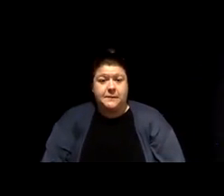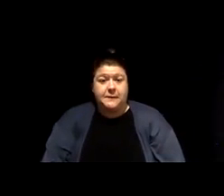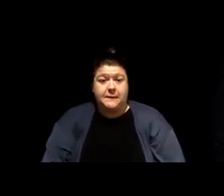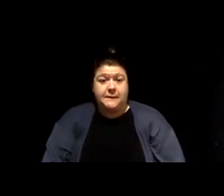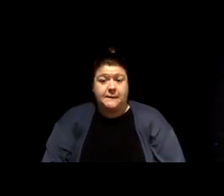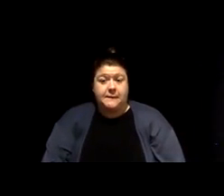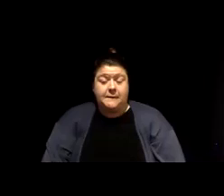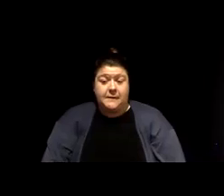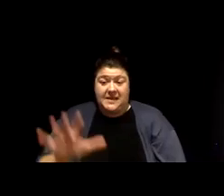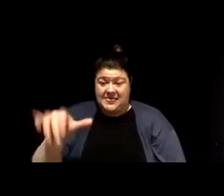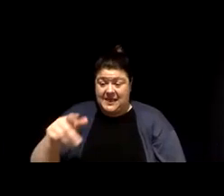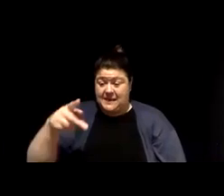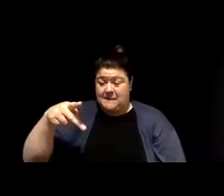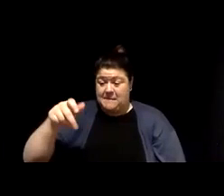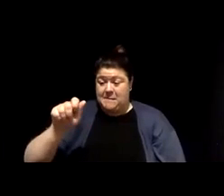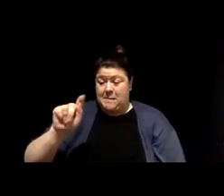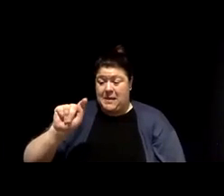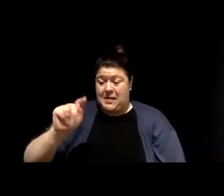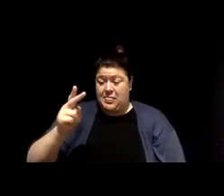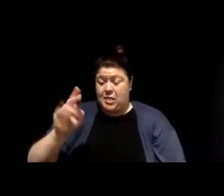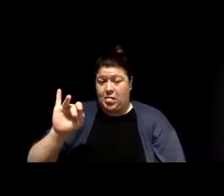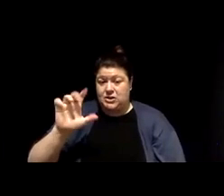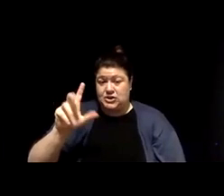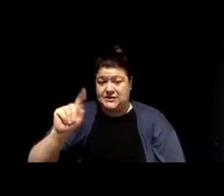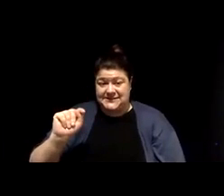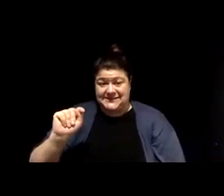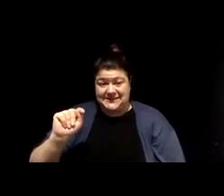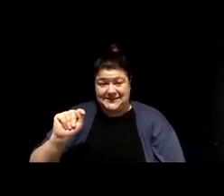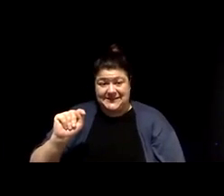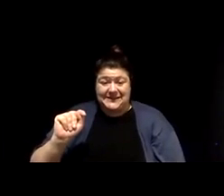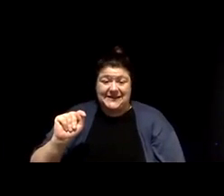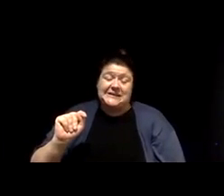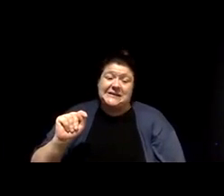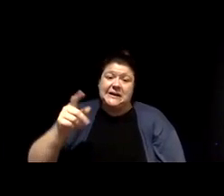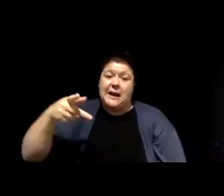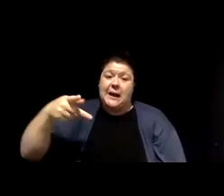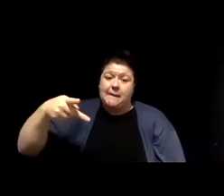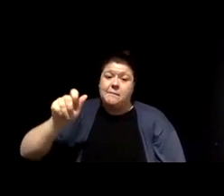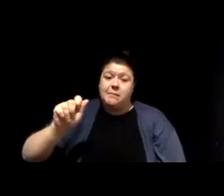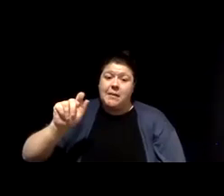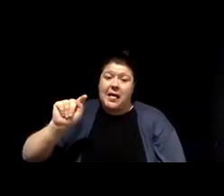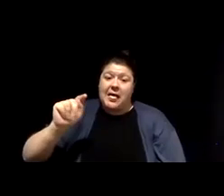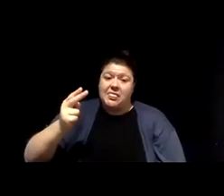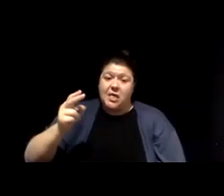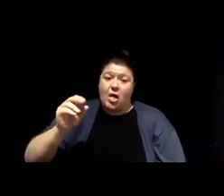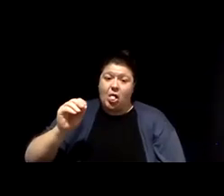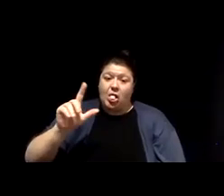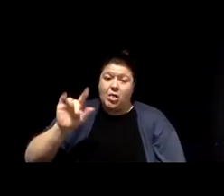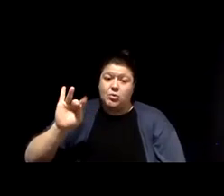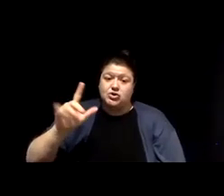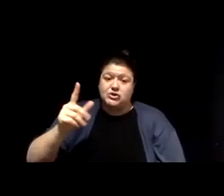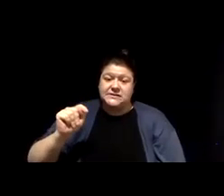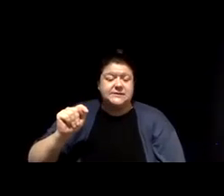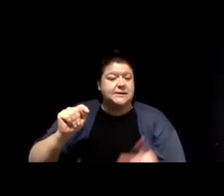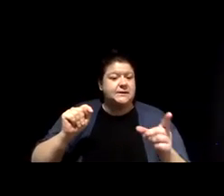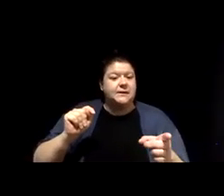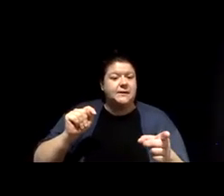Would it be a pathologist? A pathologist is Endocrinologist.